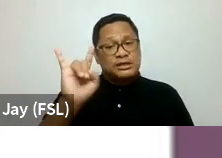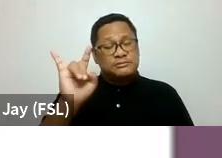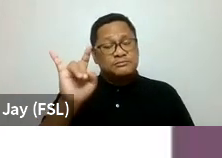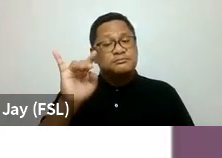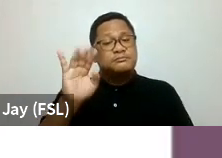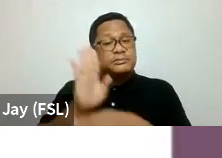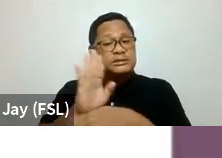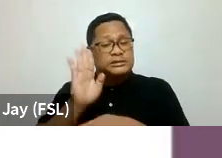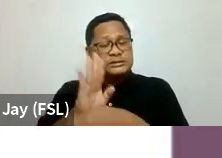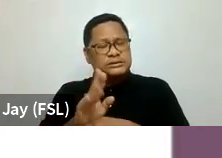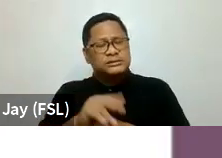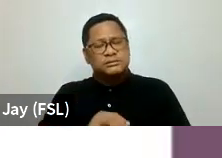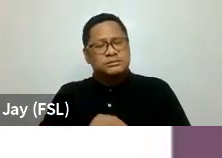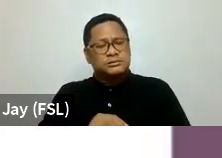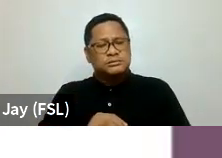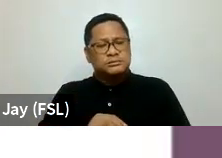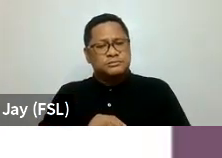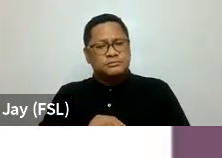doing business,